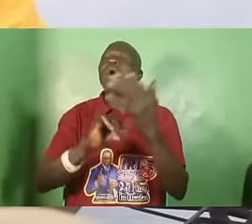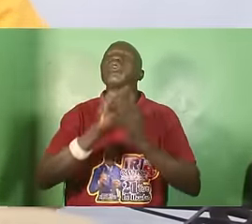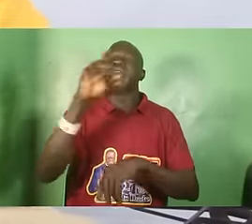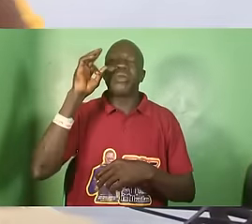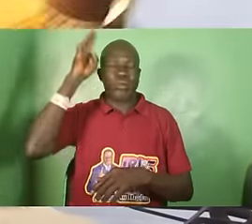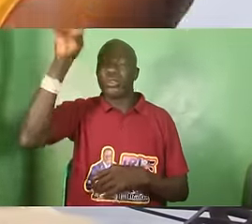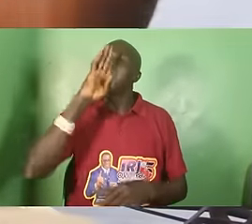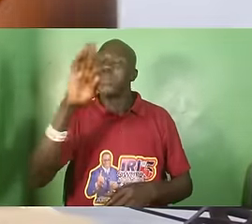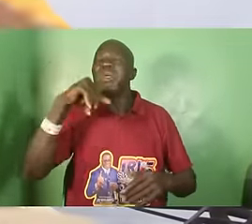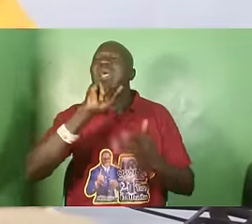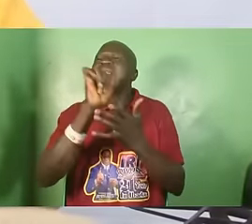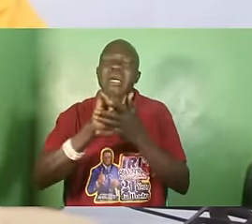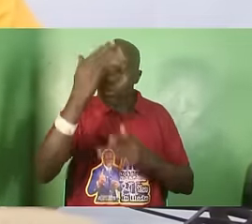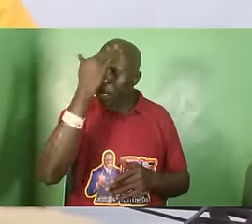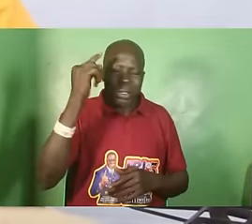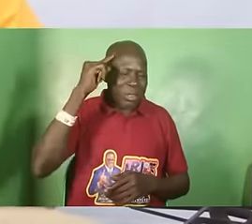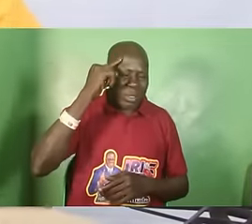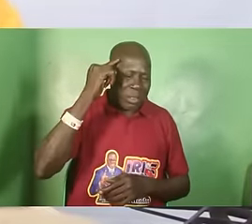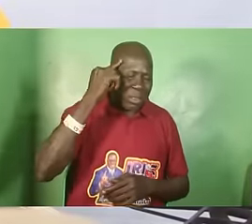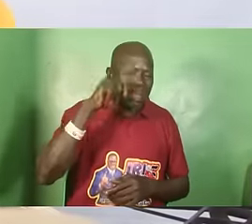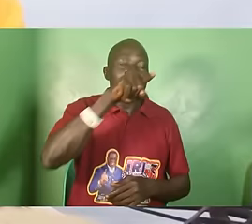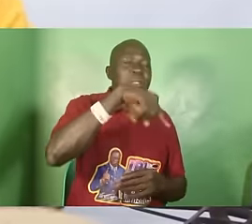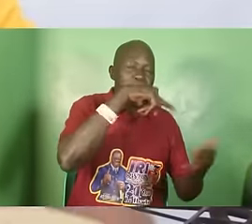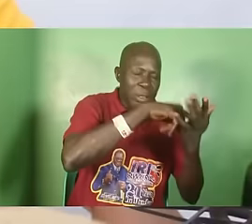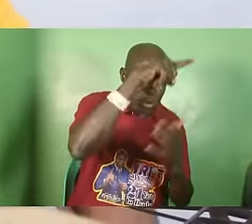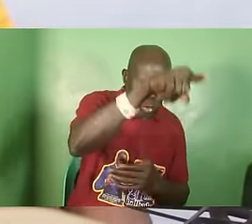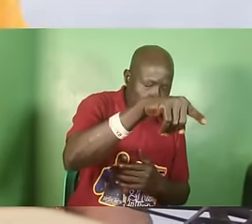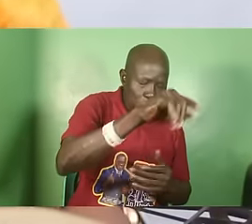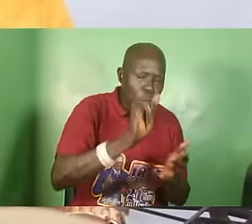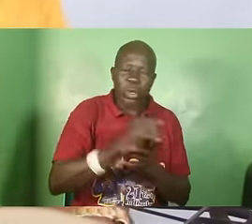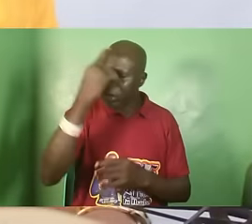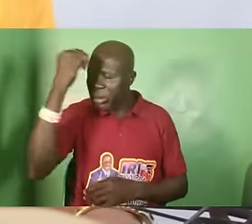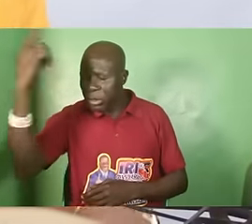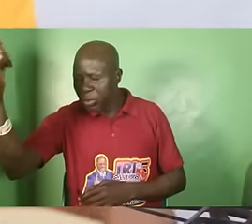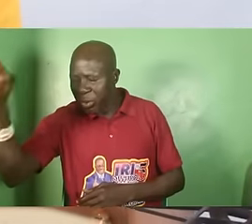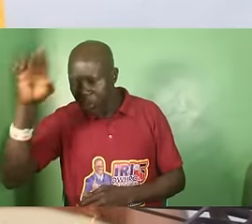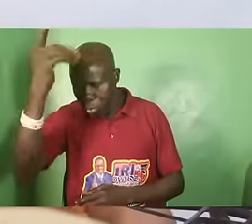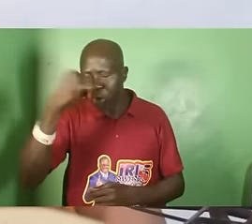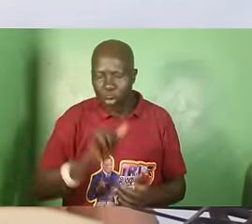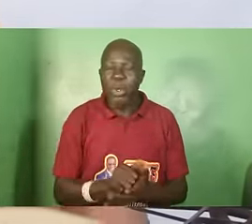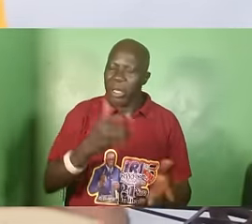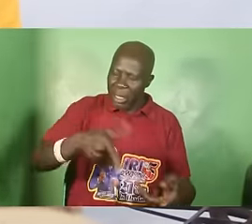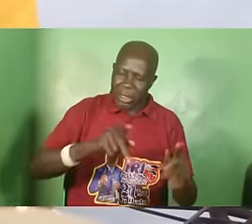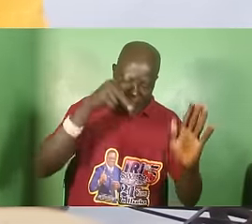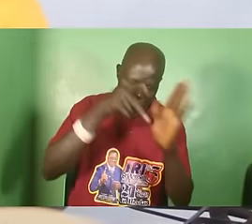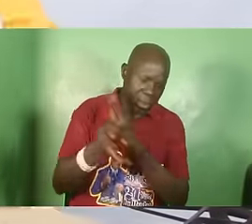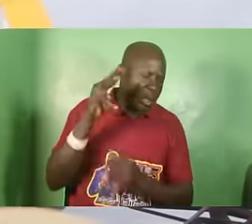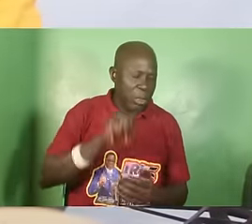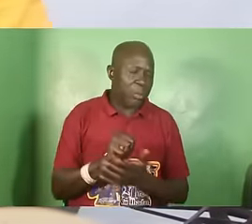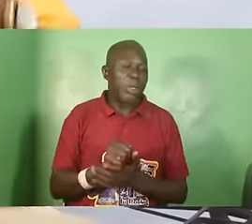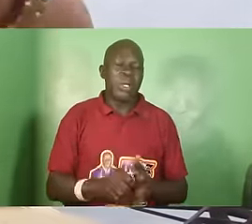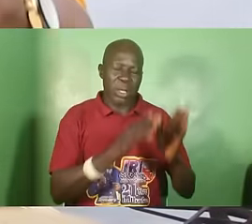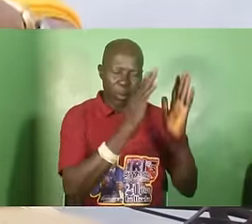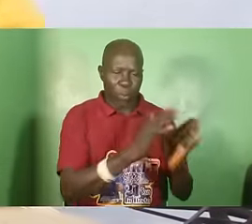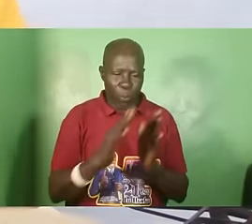you what is future? Now, what are they? That's where they pay. This one, oh, la, la, ne, bo. The dreamer is coming. Let's kill him. They